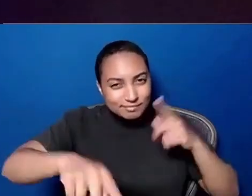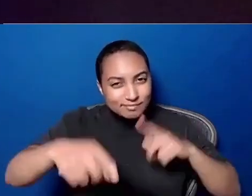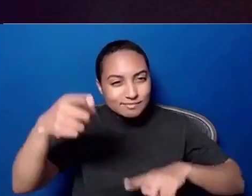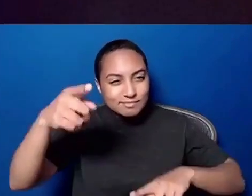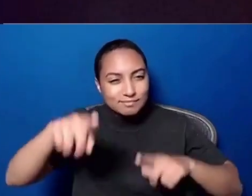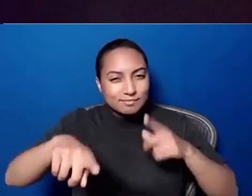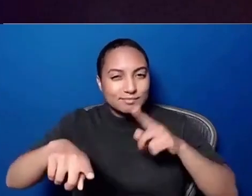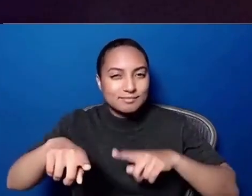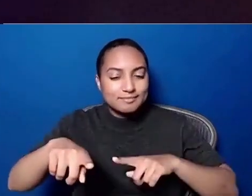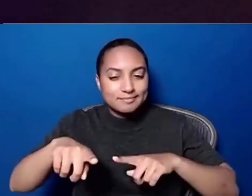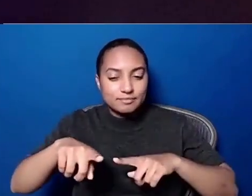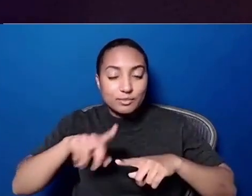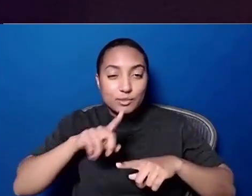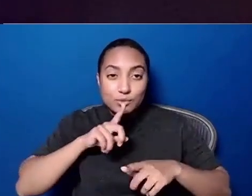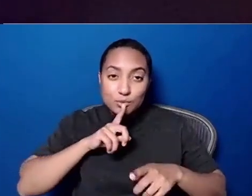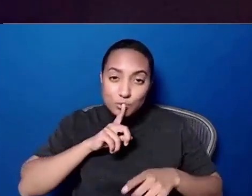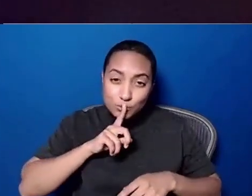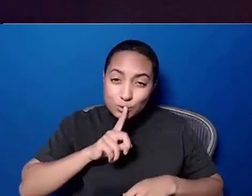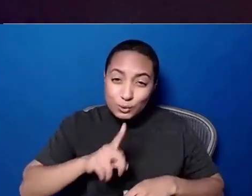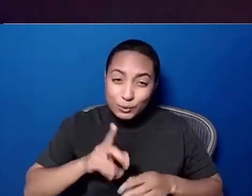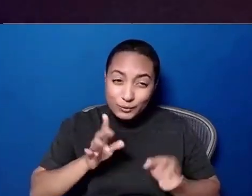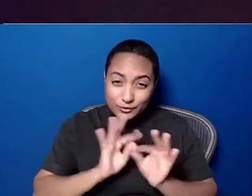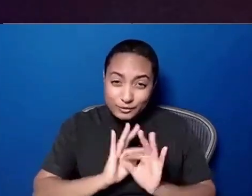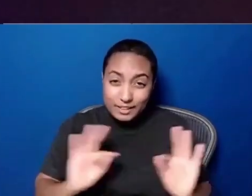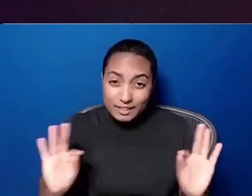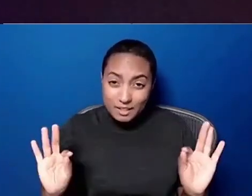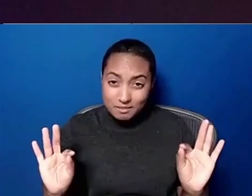of true freedom. What is that?